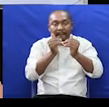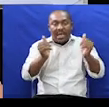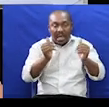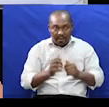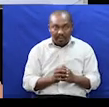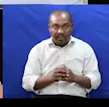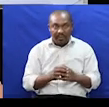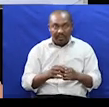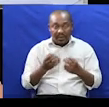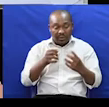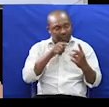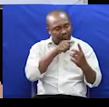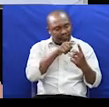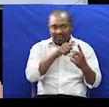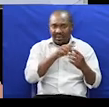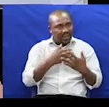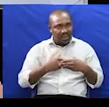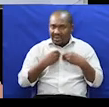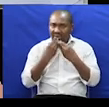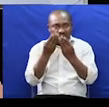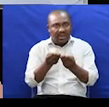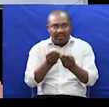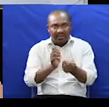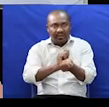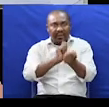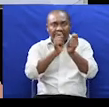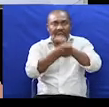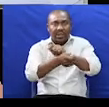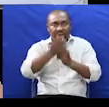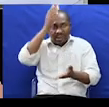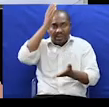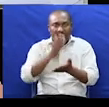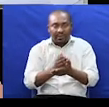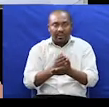actual value. Therefore, that is why litmus paper is not